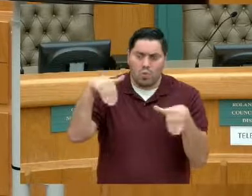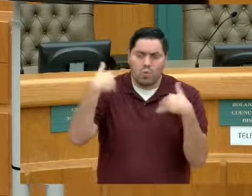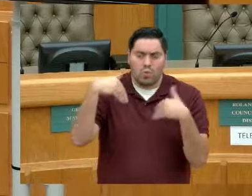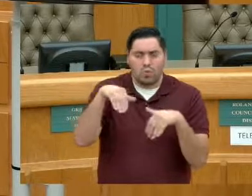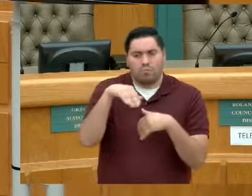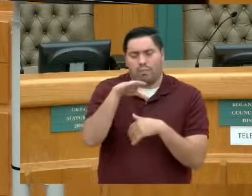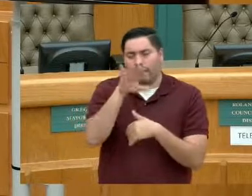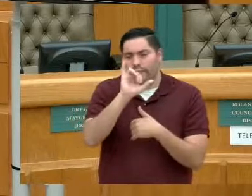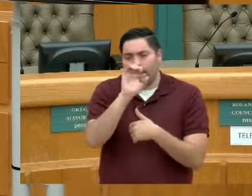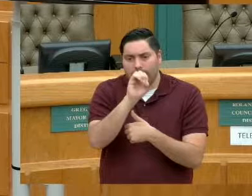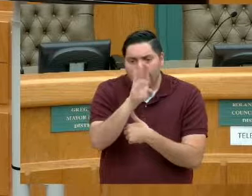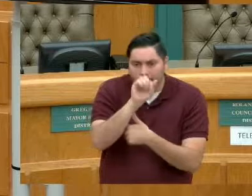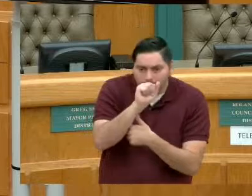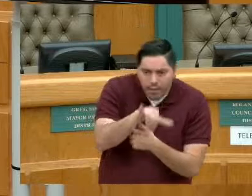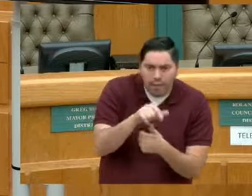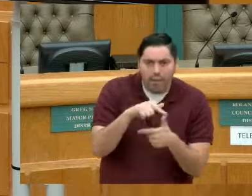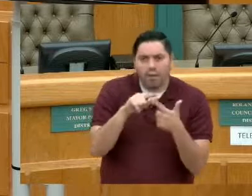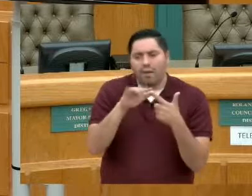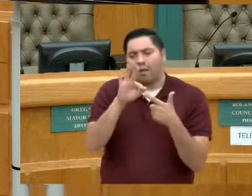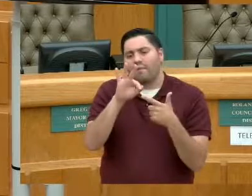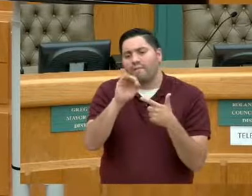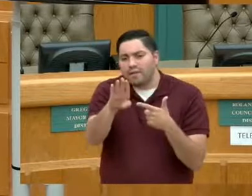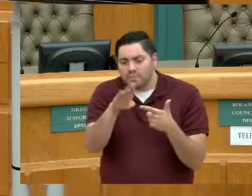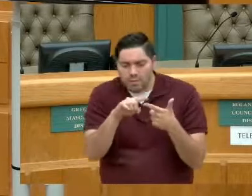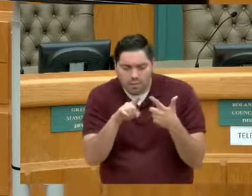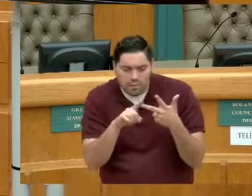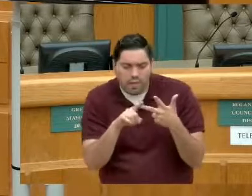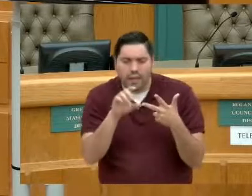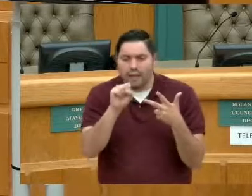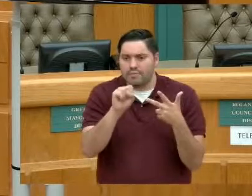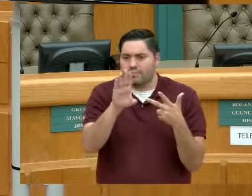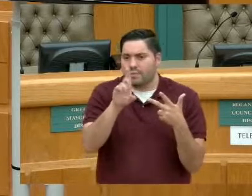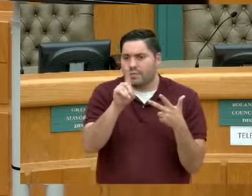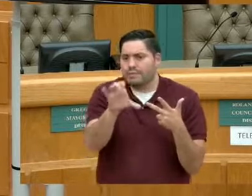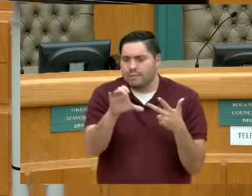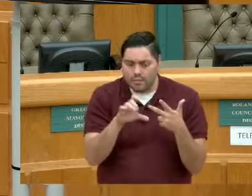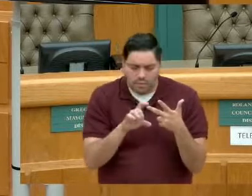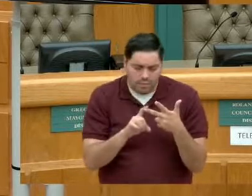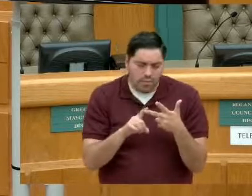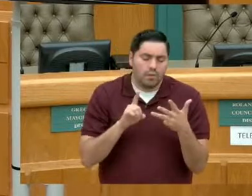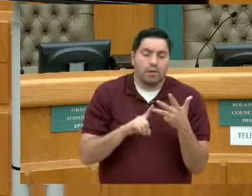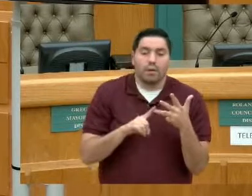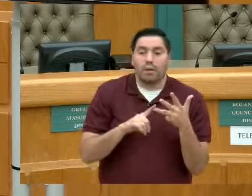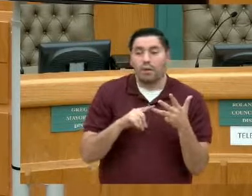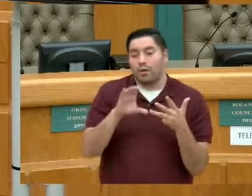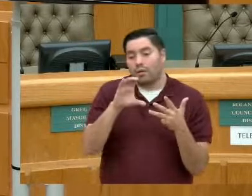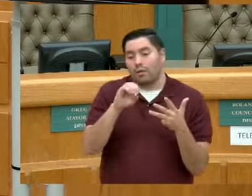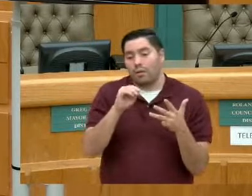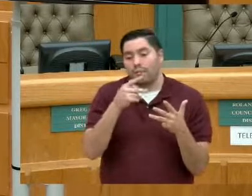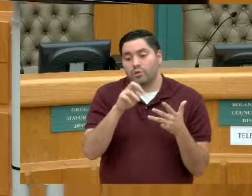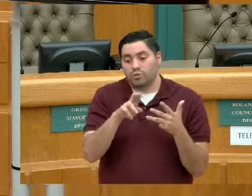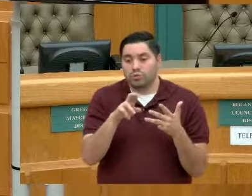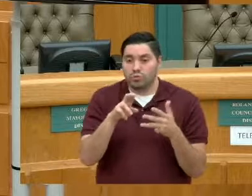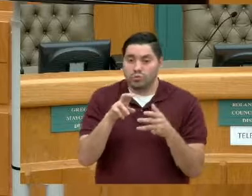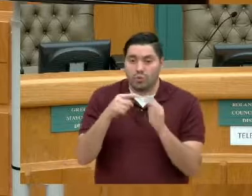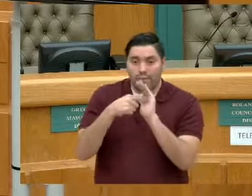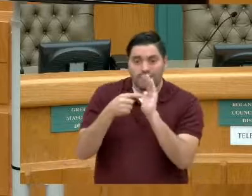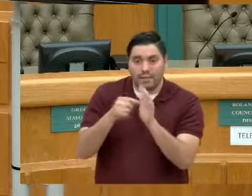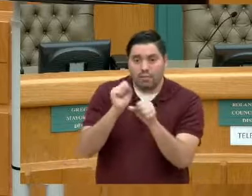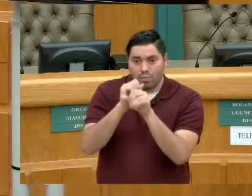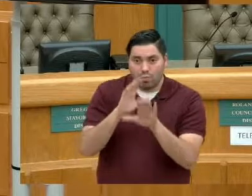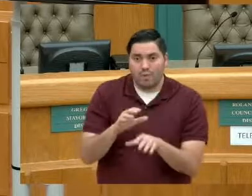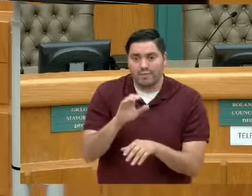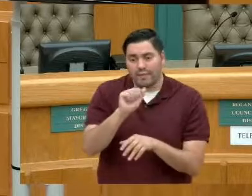eBay, Facebook, Workforce Solutions, and SBDCs. And also the commissioner representing employers at the Texas Workforce Commission,